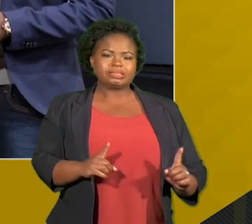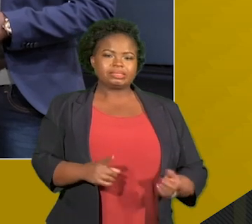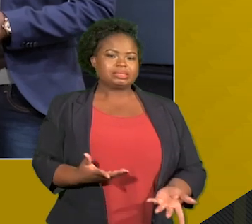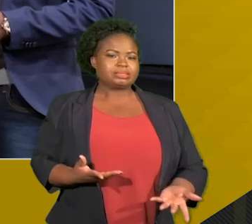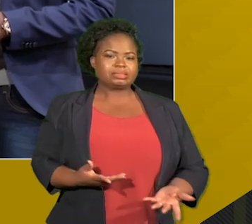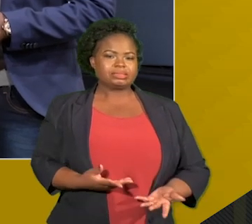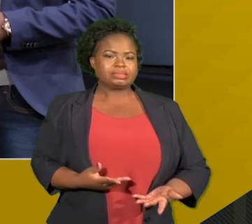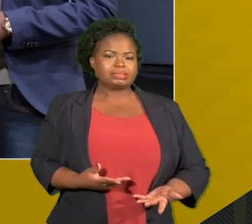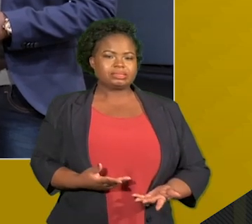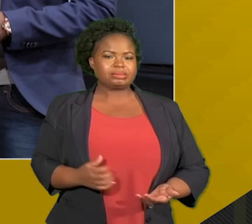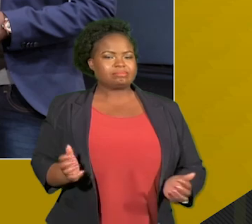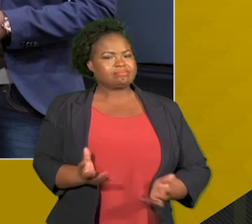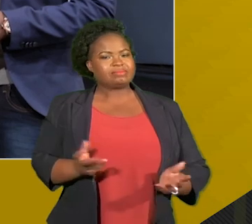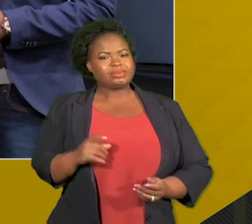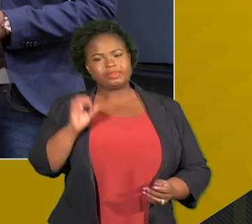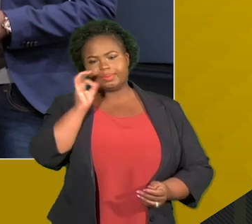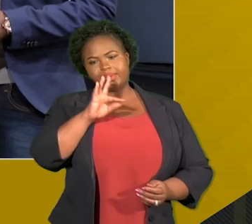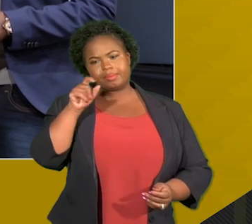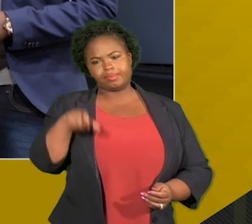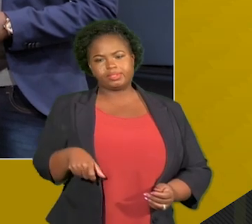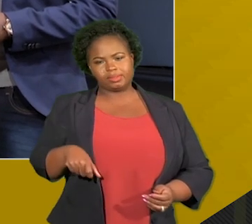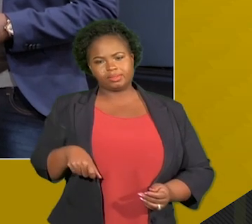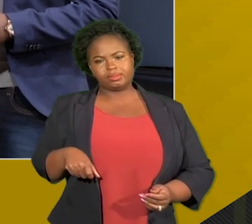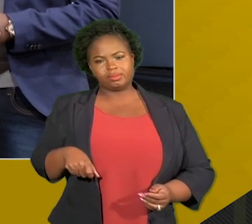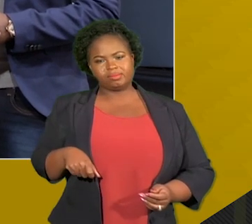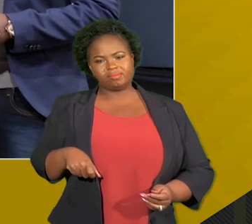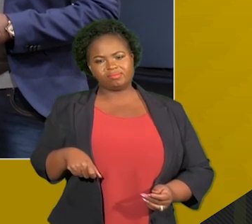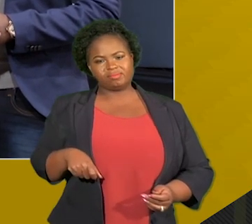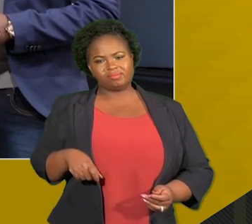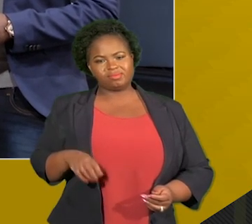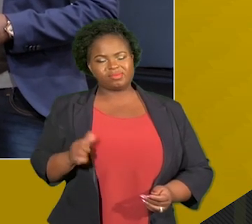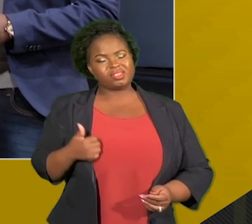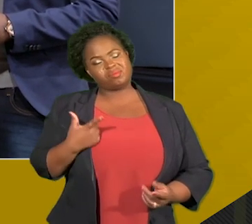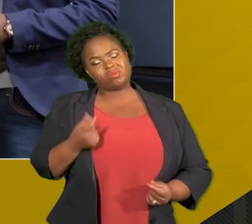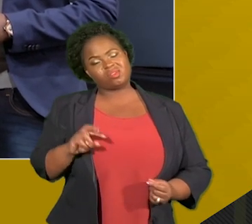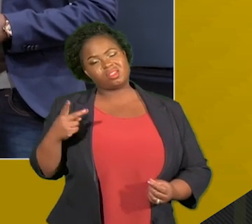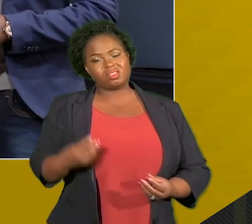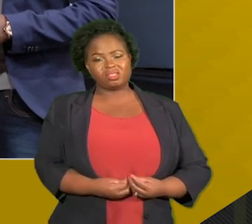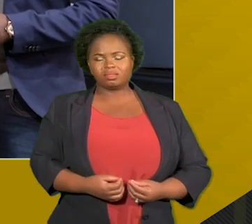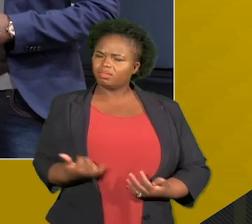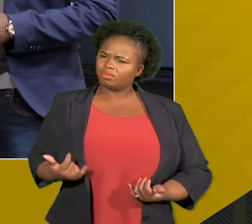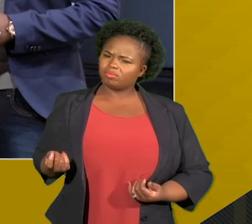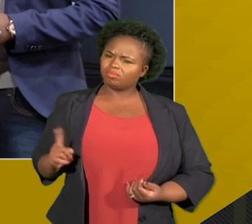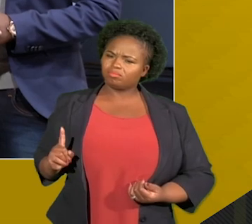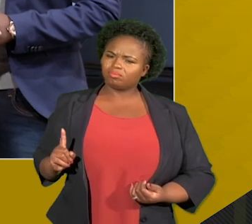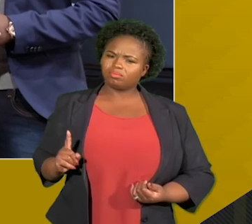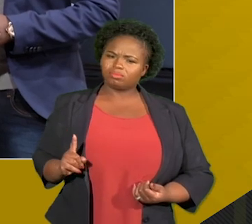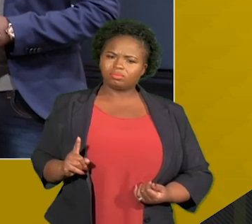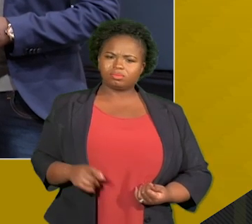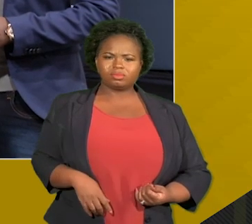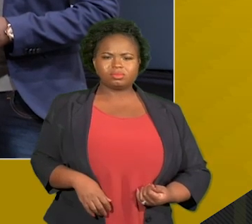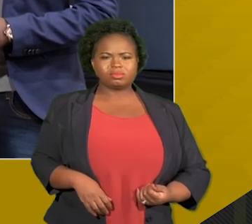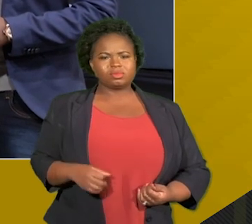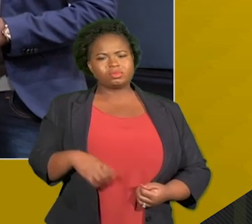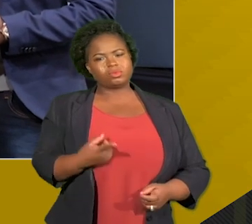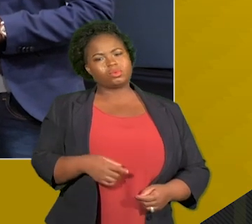awona mthobila encourage or ke tswele pele ka yona. Okay. But tlo ke tse other things. But jama manje wenzani? No ki anzila rines